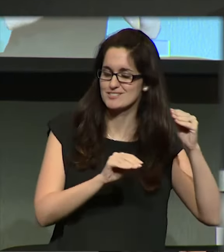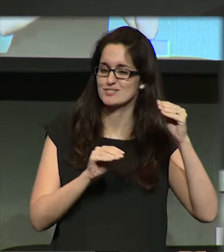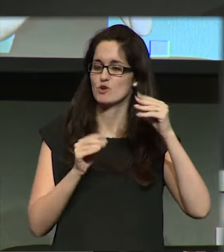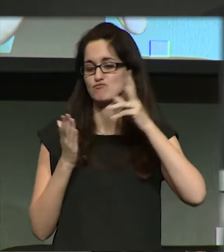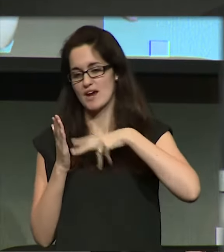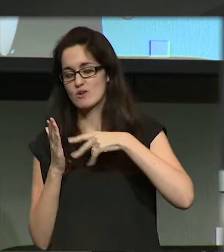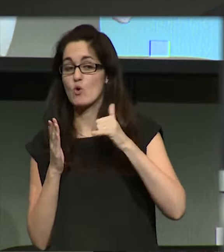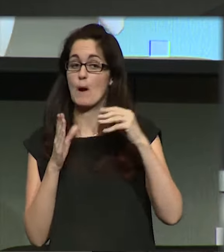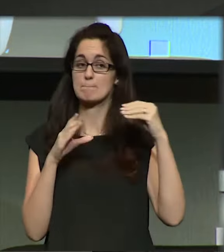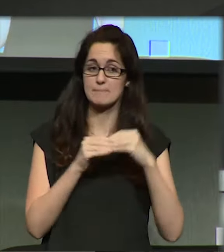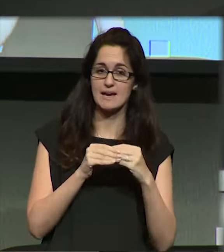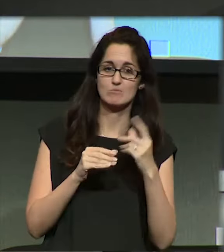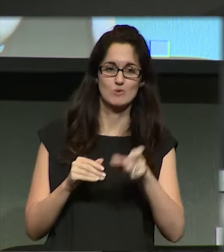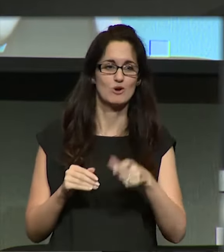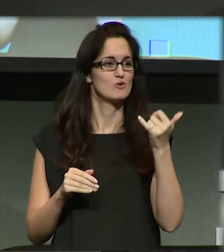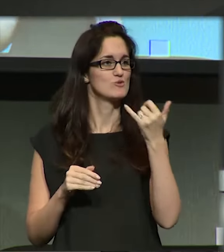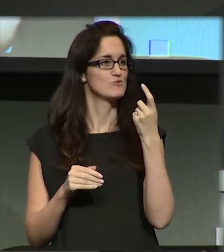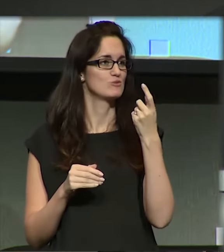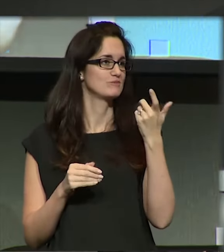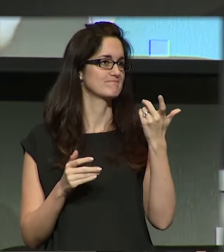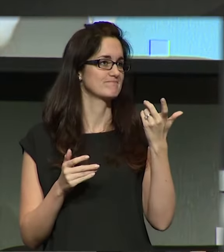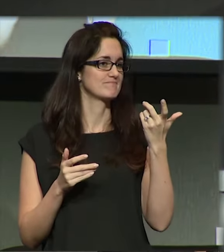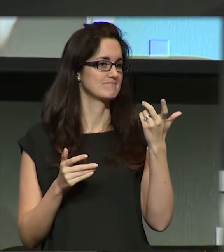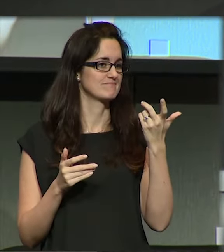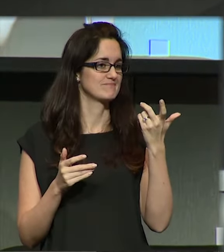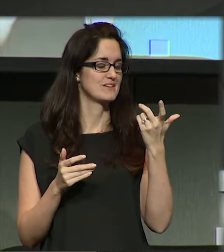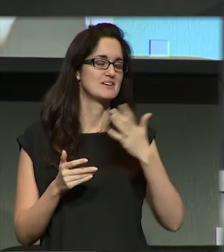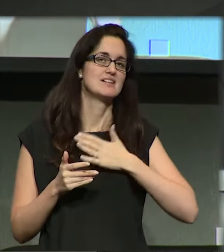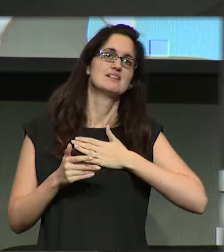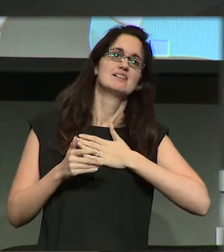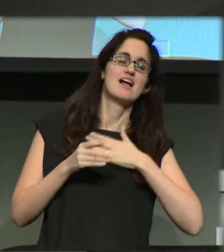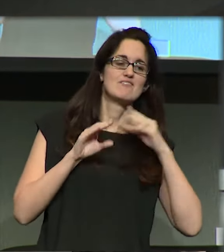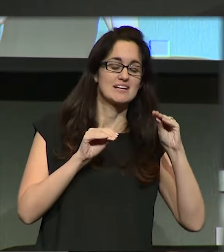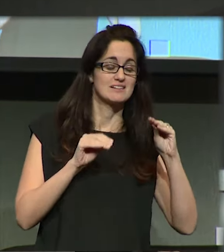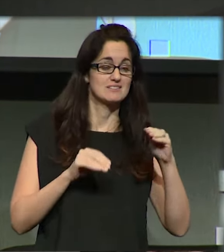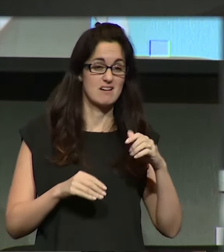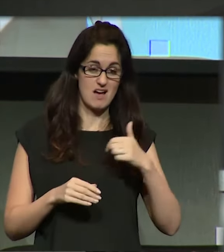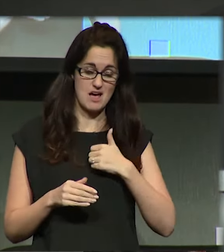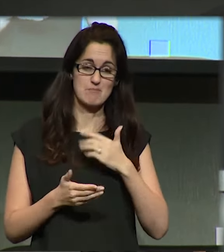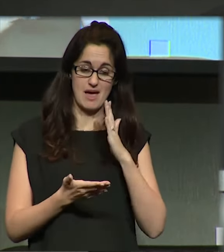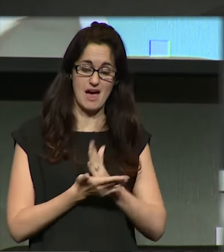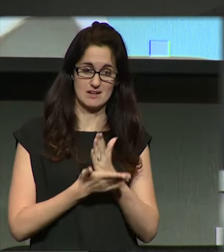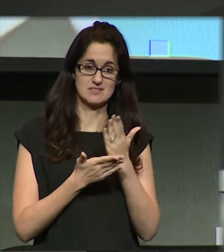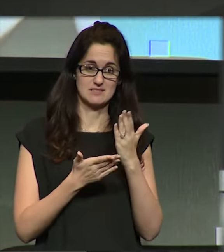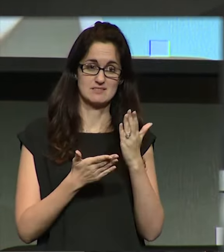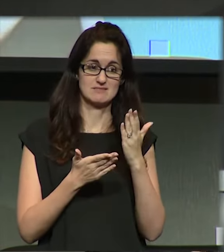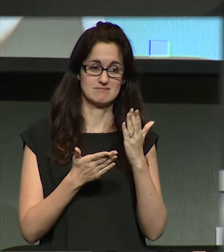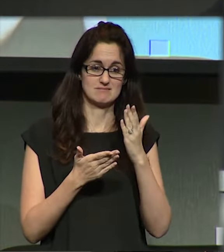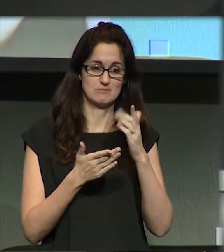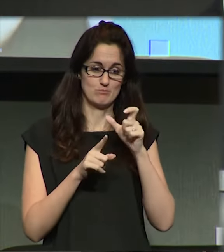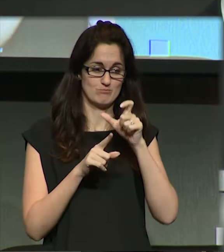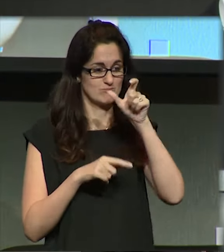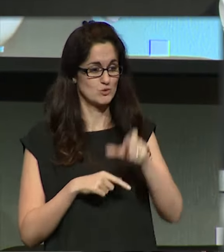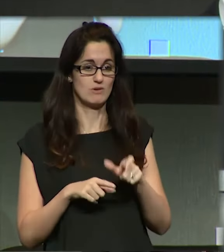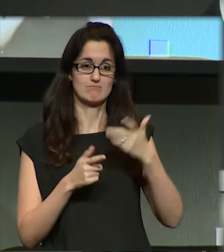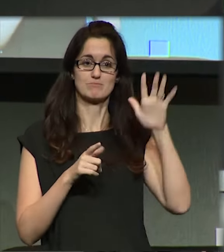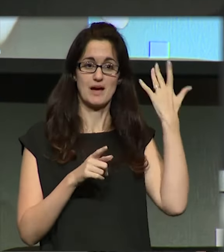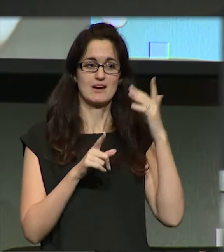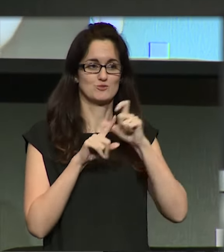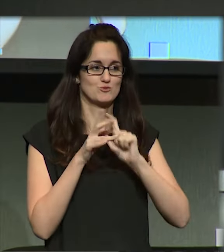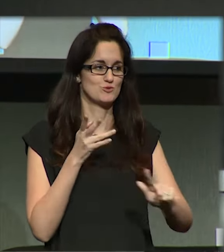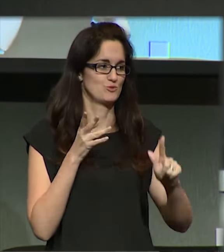a banker who's gets romantic about it. I'm an educator who's done stuff. So it's